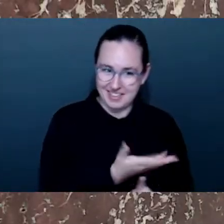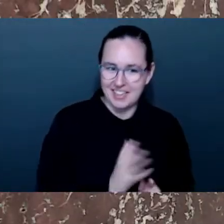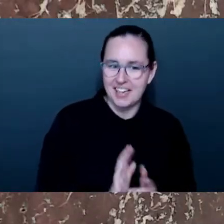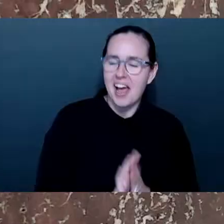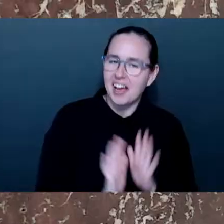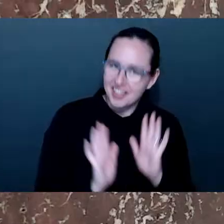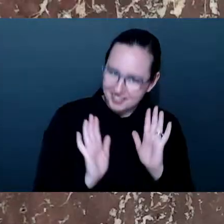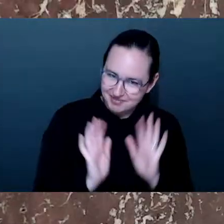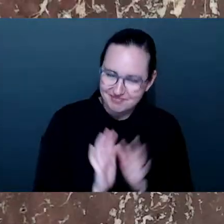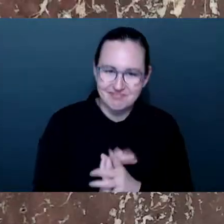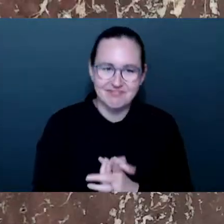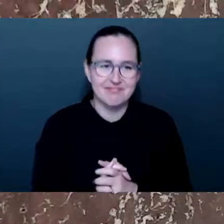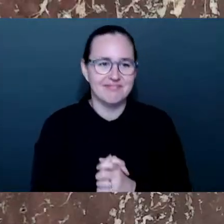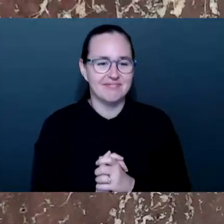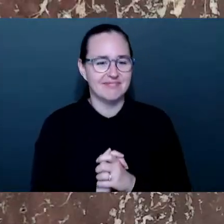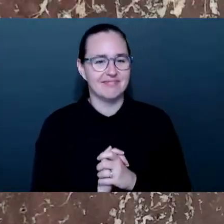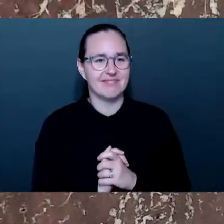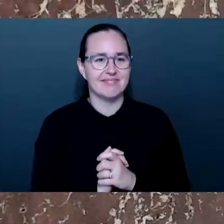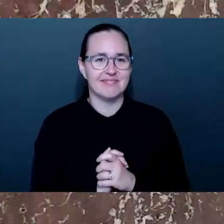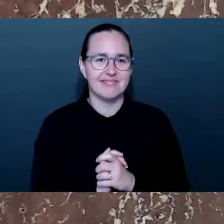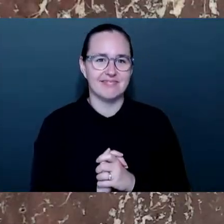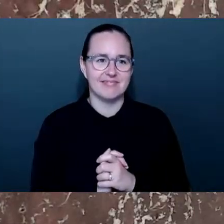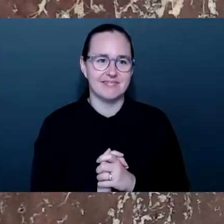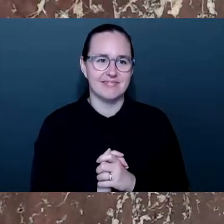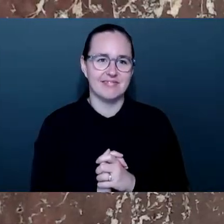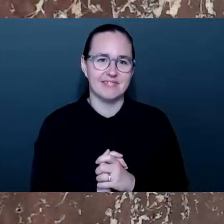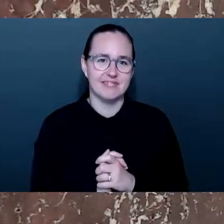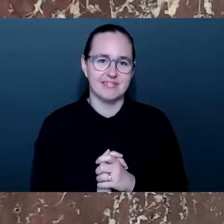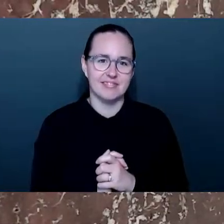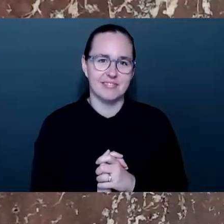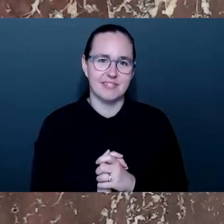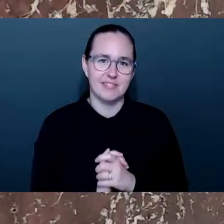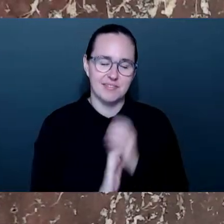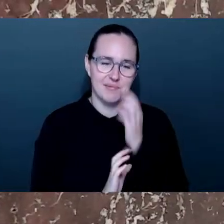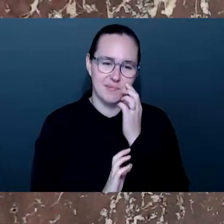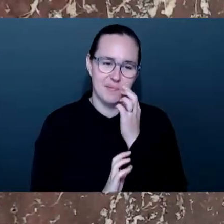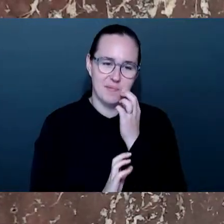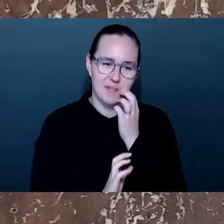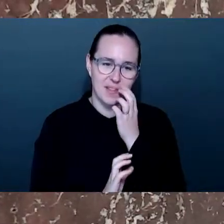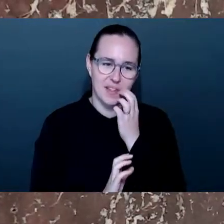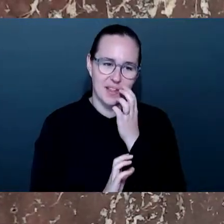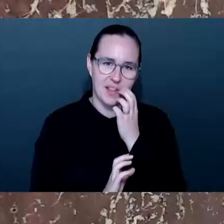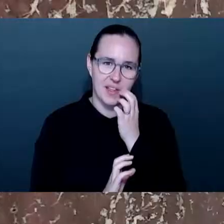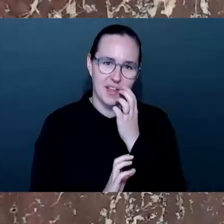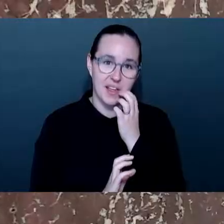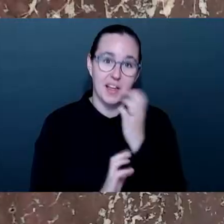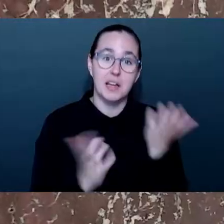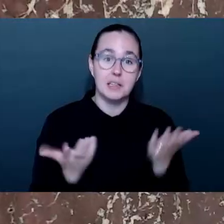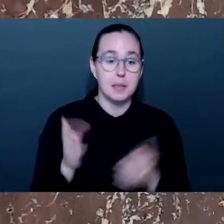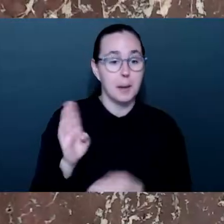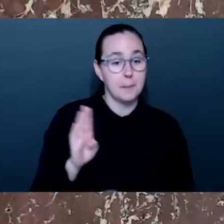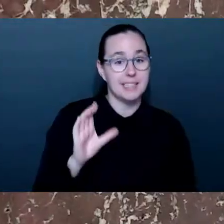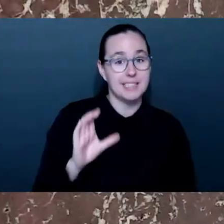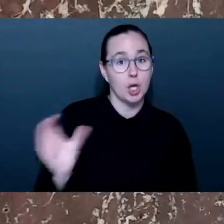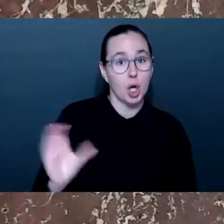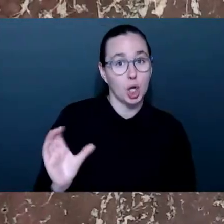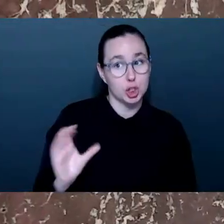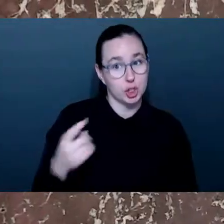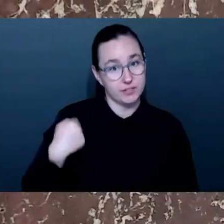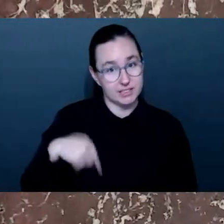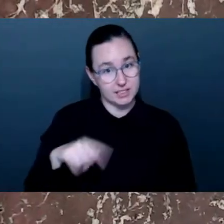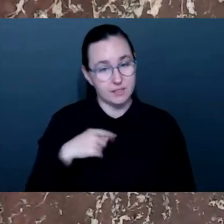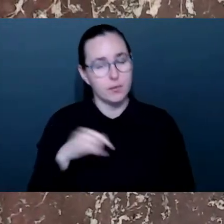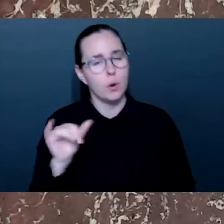Mr. Speaker, on behalf of the BC Conservatives as well, we'd like to wish Richard a fond